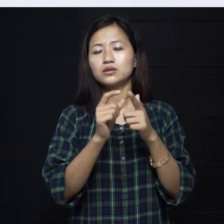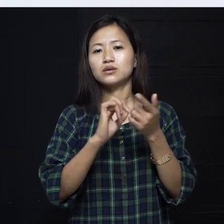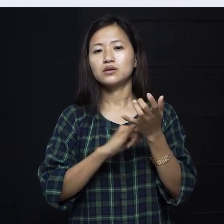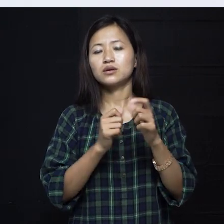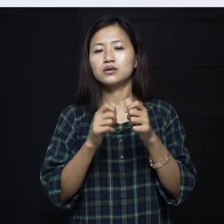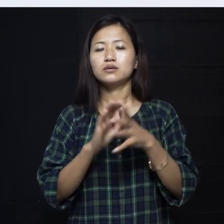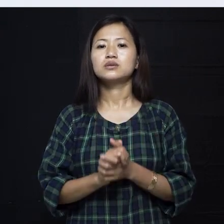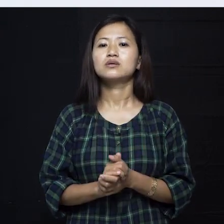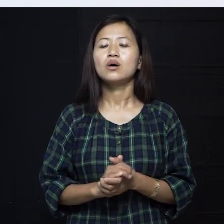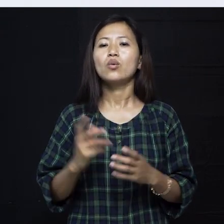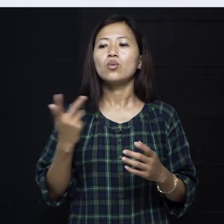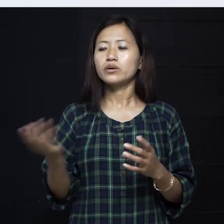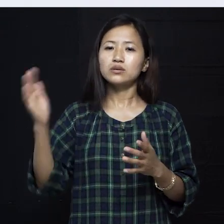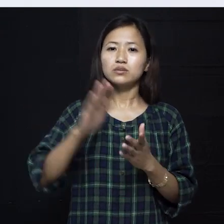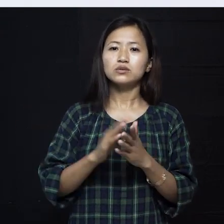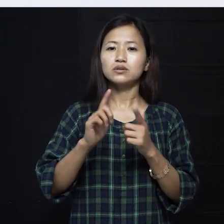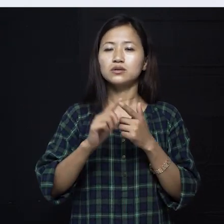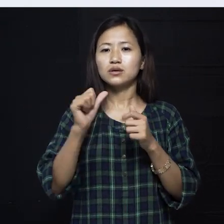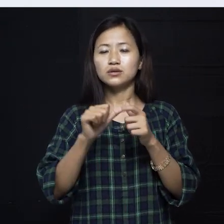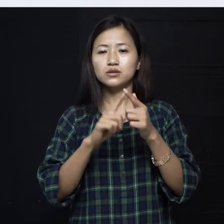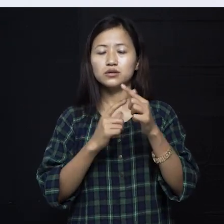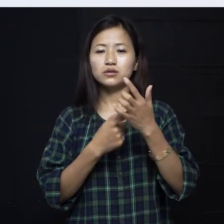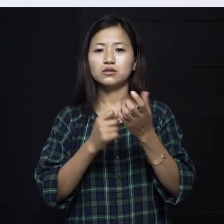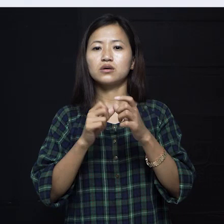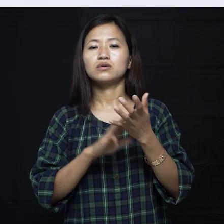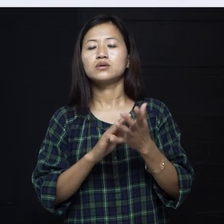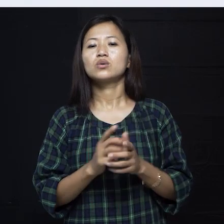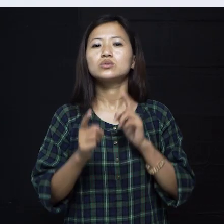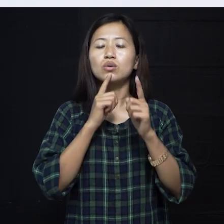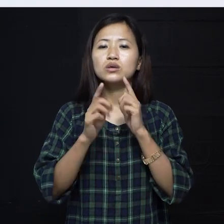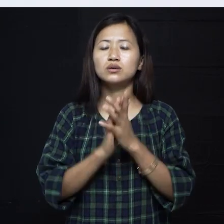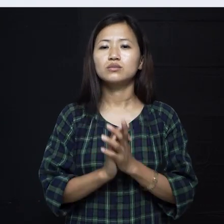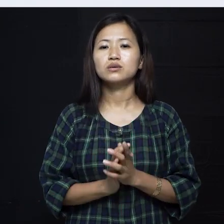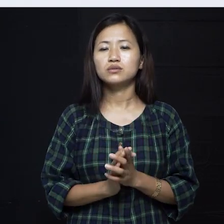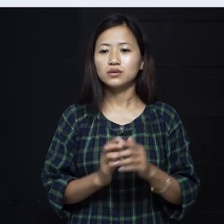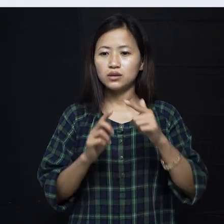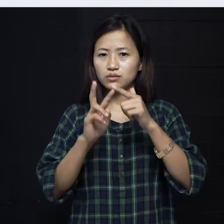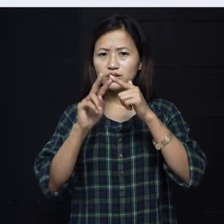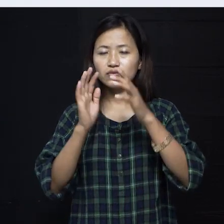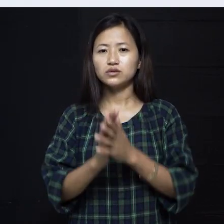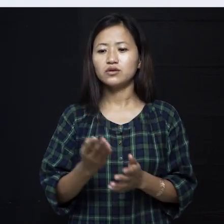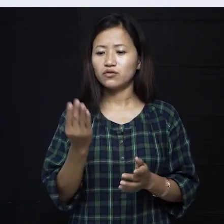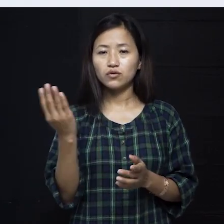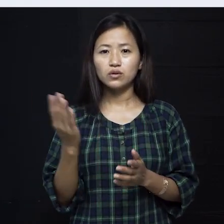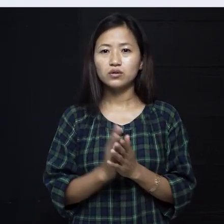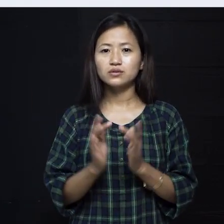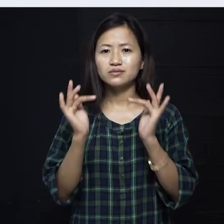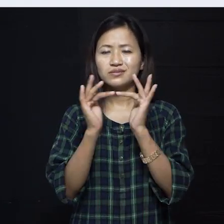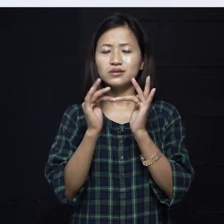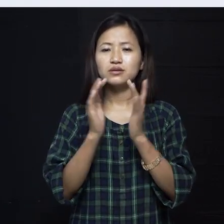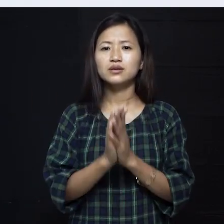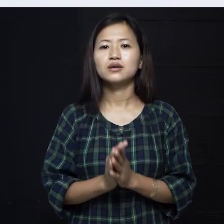to electronic media, we are talking about this radio, television, okay, your phone,